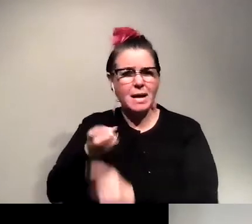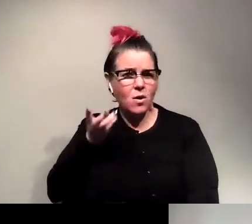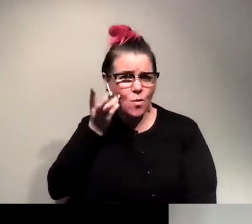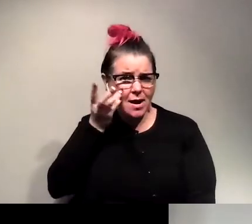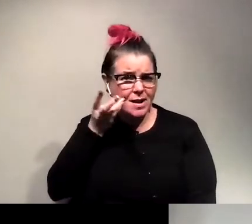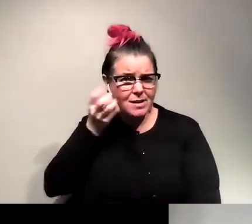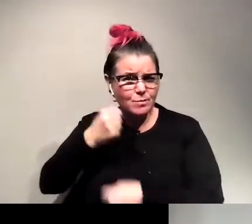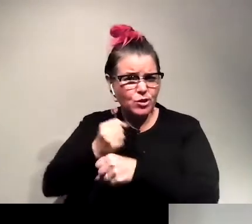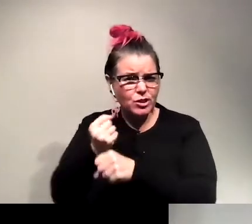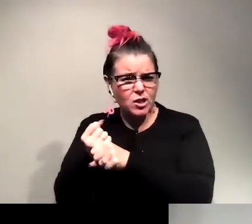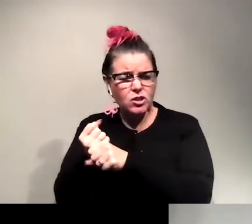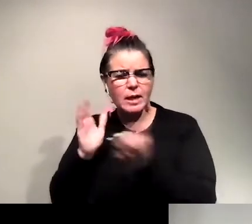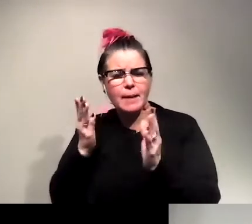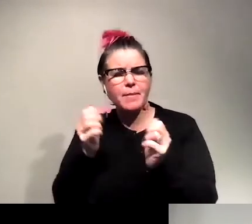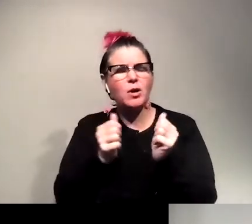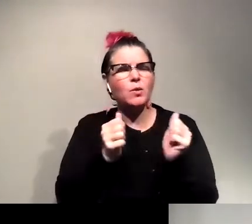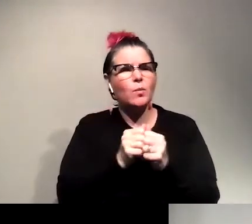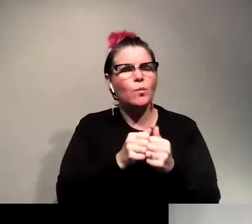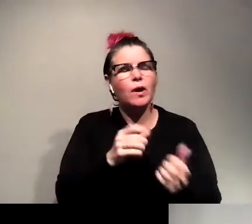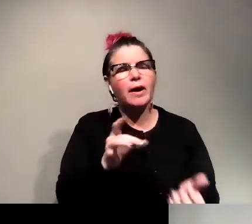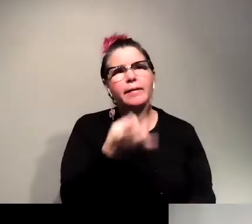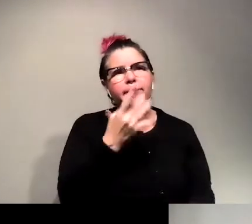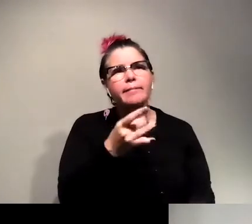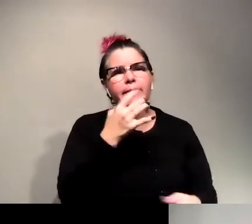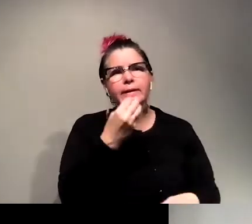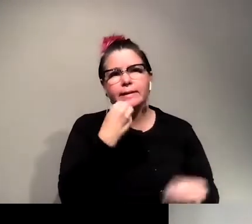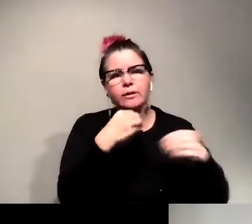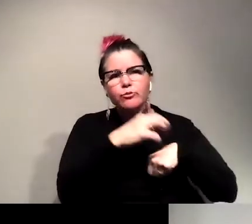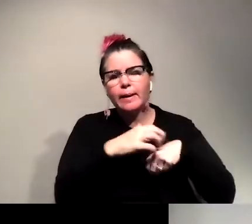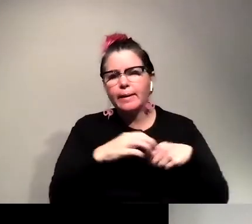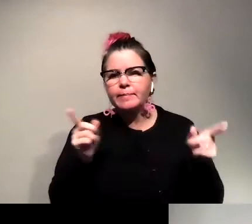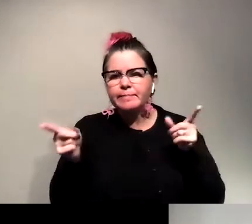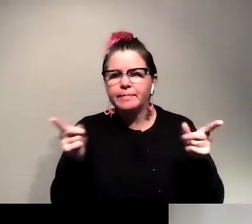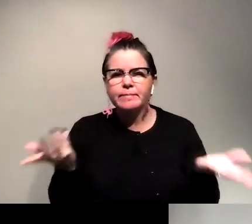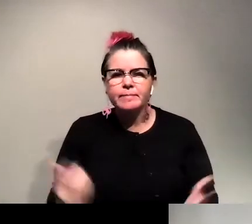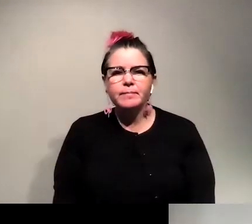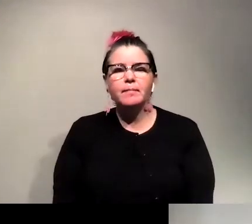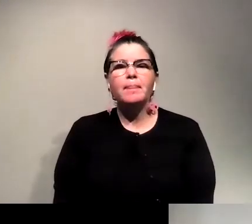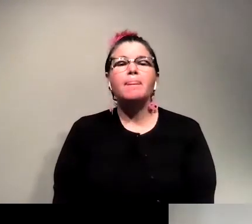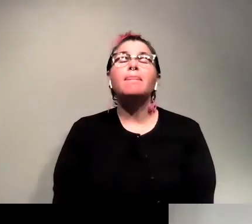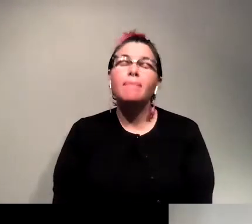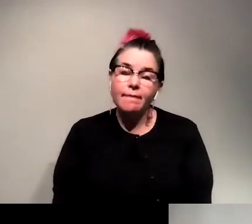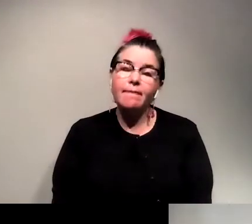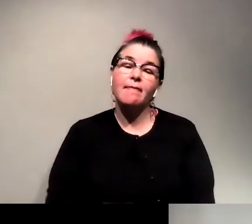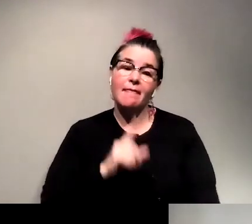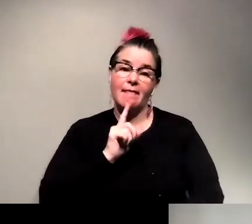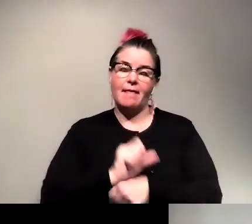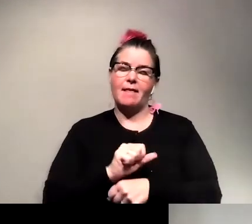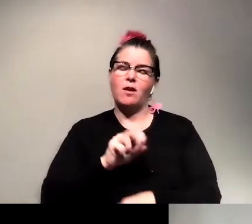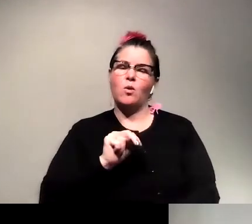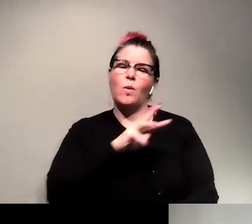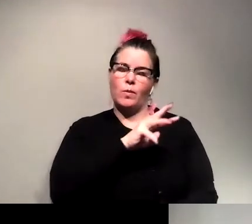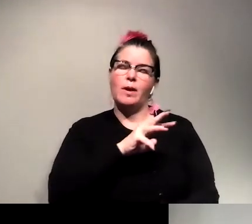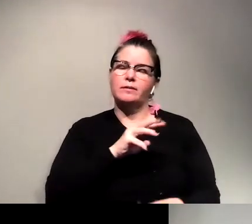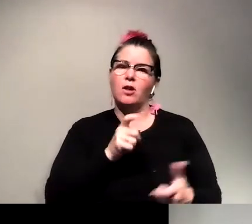as opposed to like grapes that I'm just going to sit here and eat it myself? So actually, so the Pacific Northwest is one of